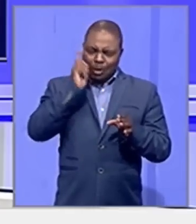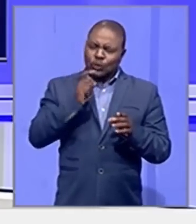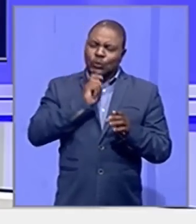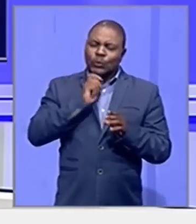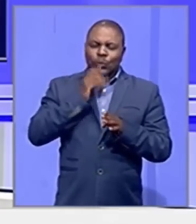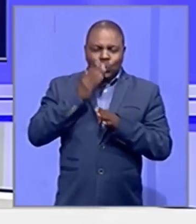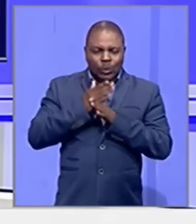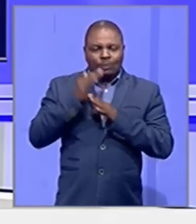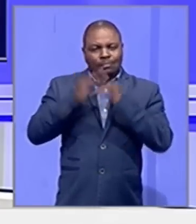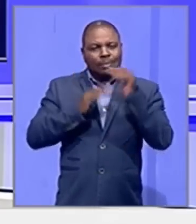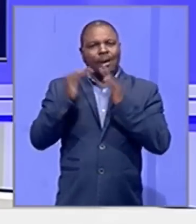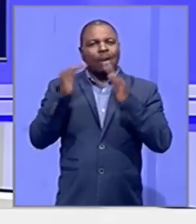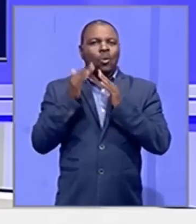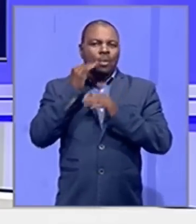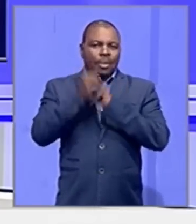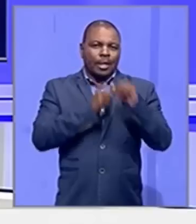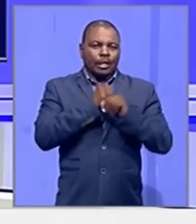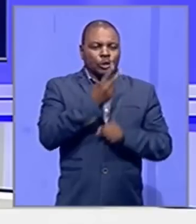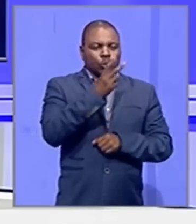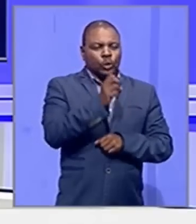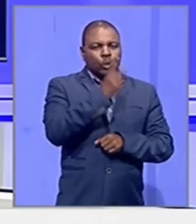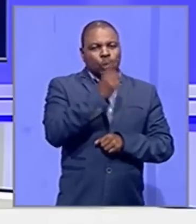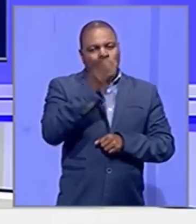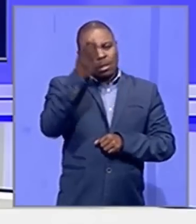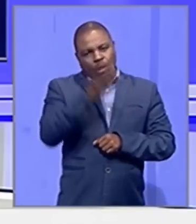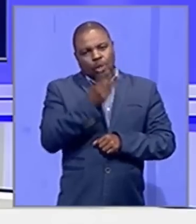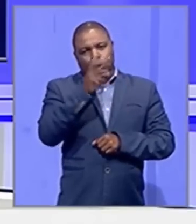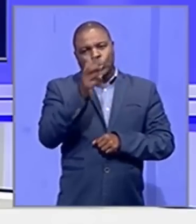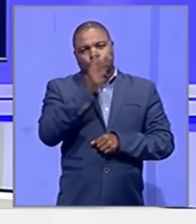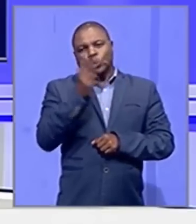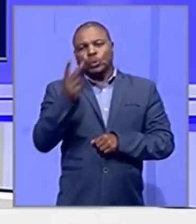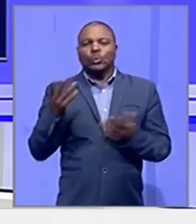wa ditšhelete ka 2021 le 2022.